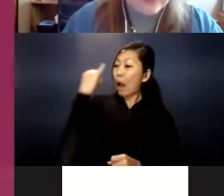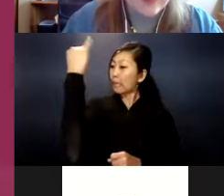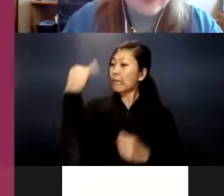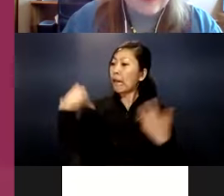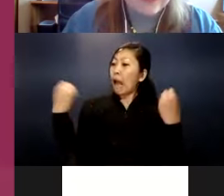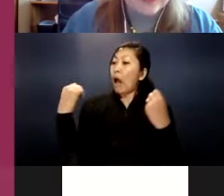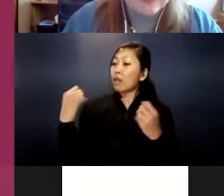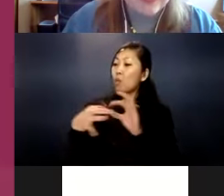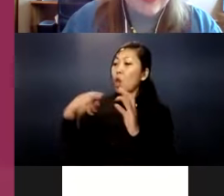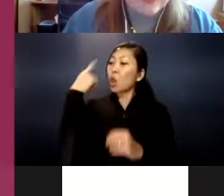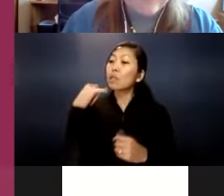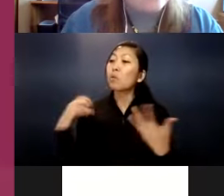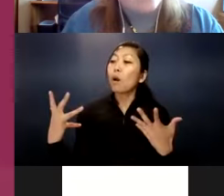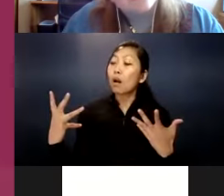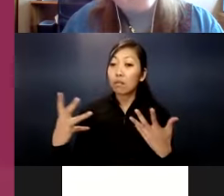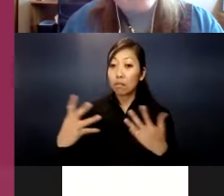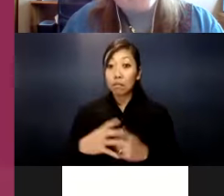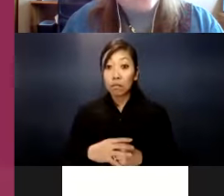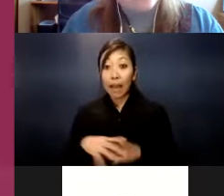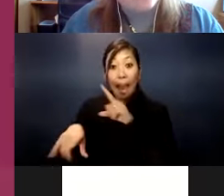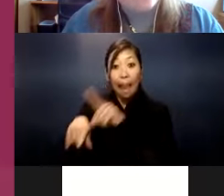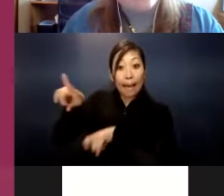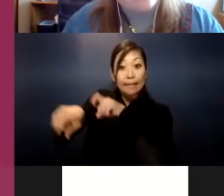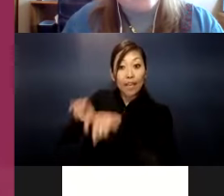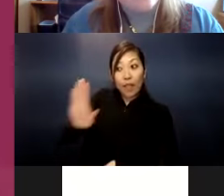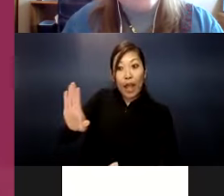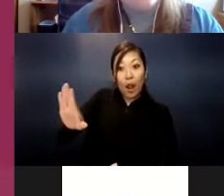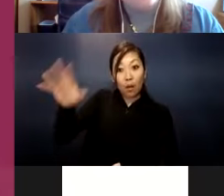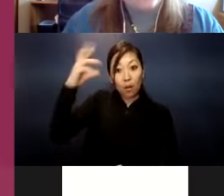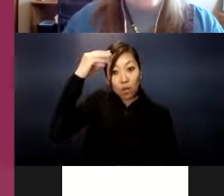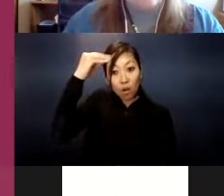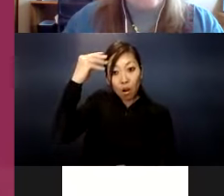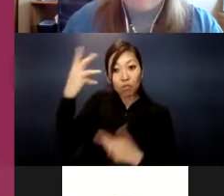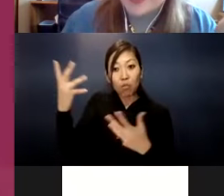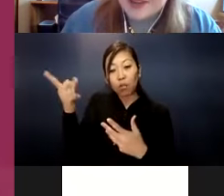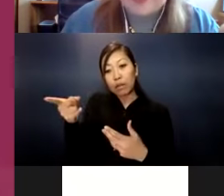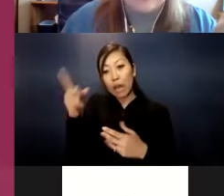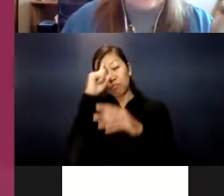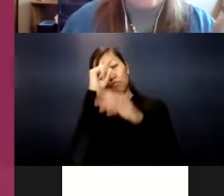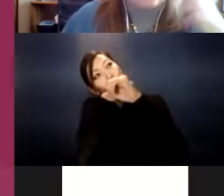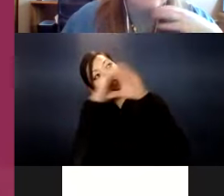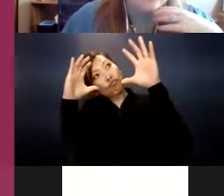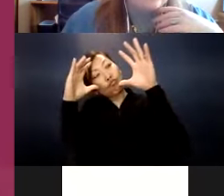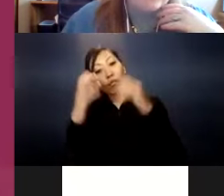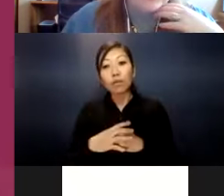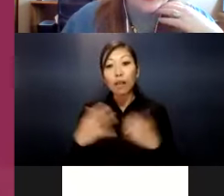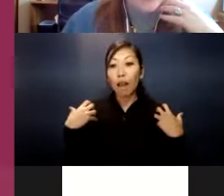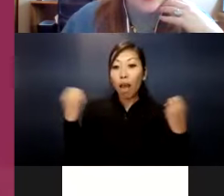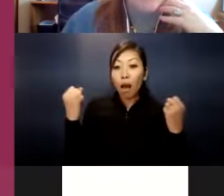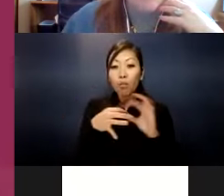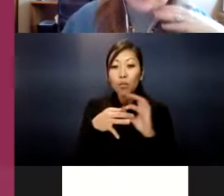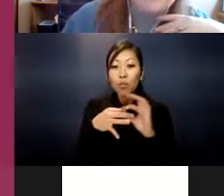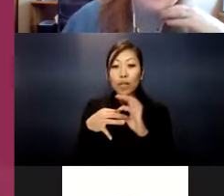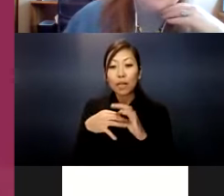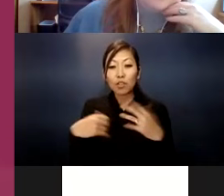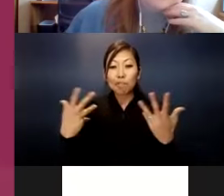that you're going to talk about with your young person, ask them what they think. What do you think goes into a healthy